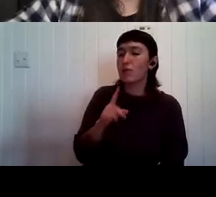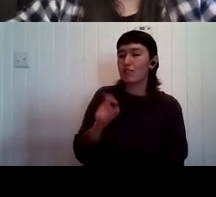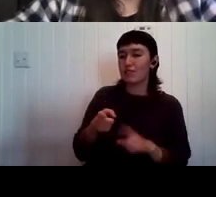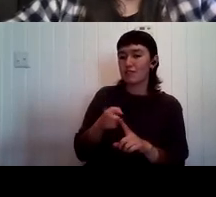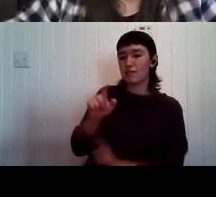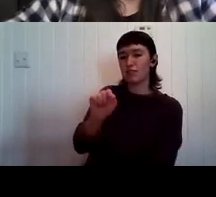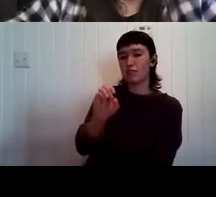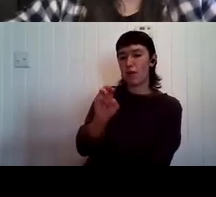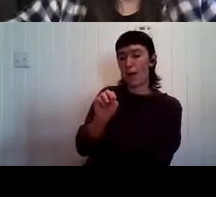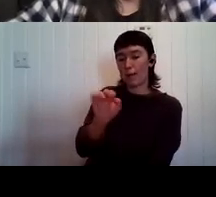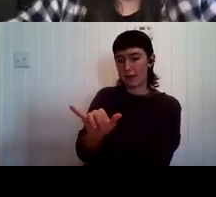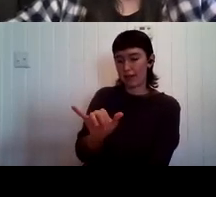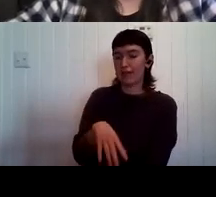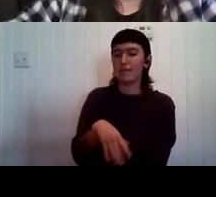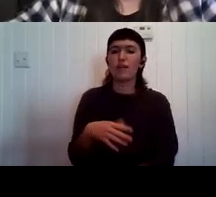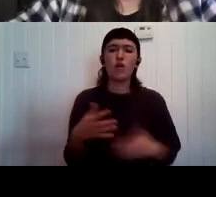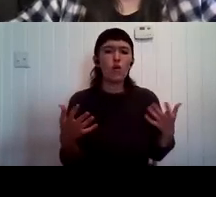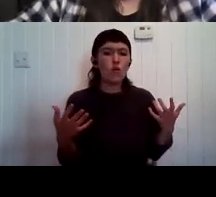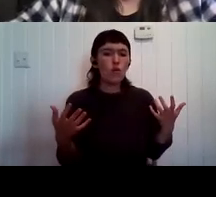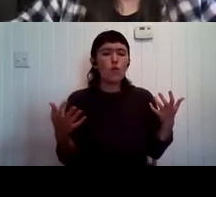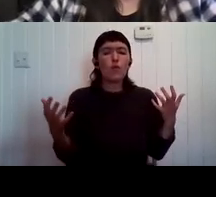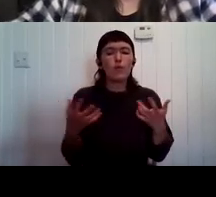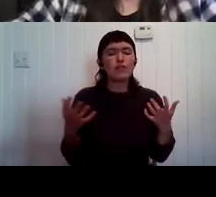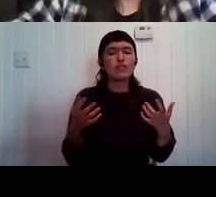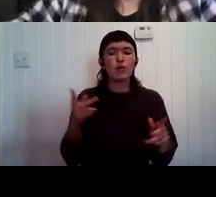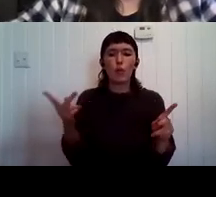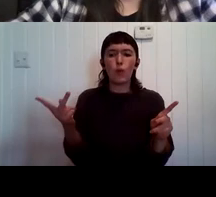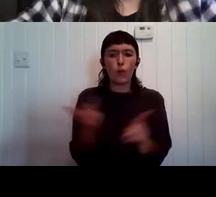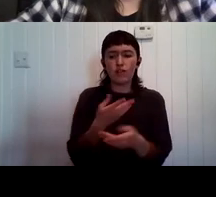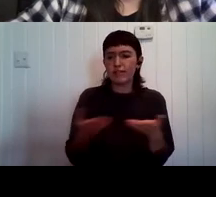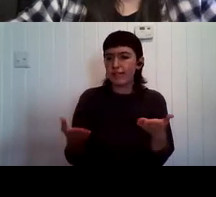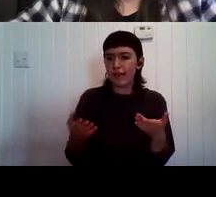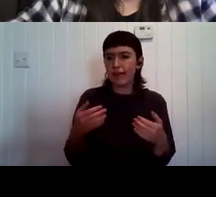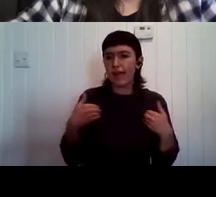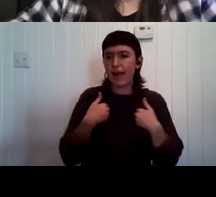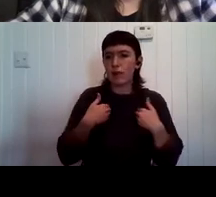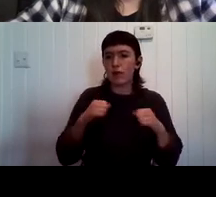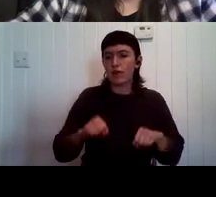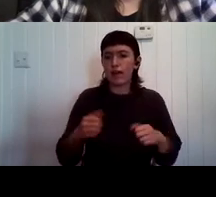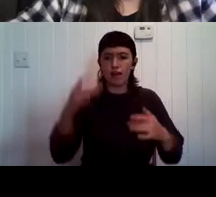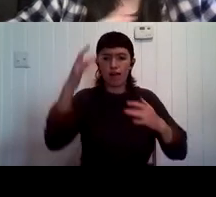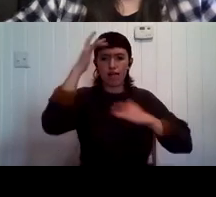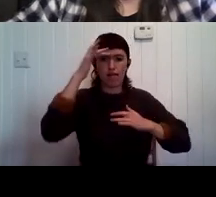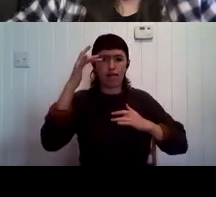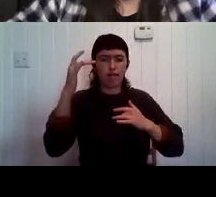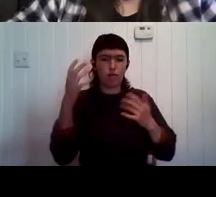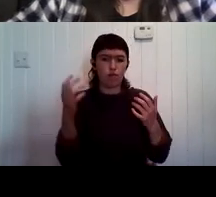is the worst thing an animal could get? Oof.